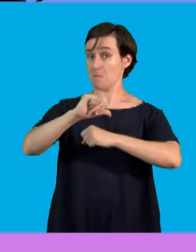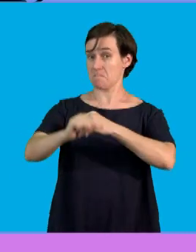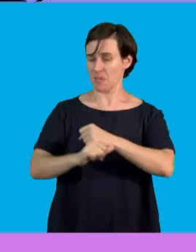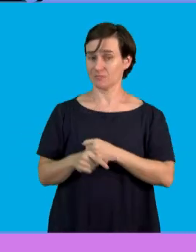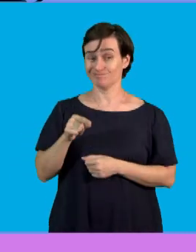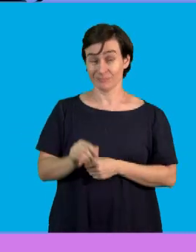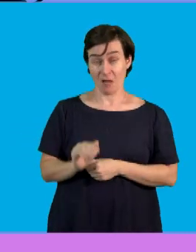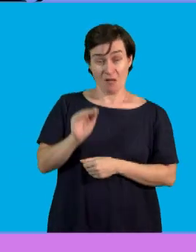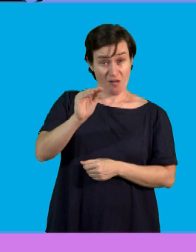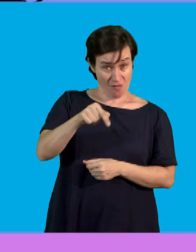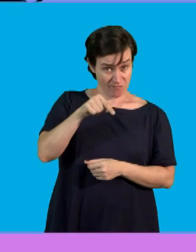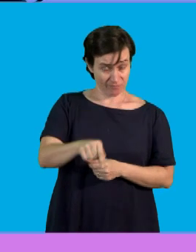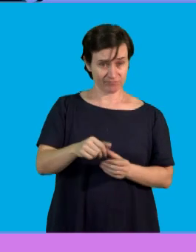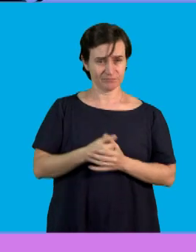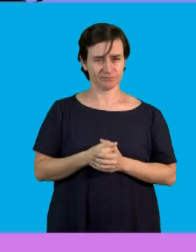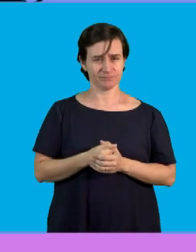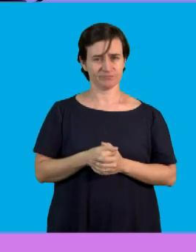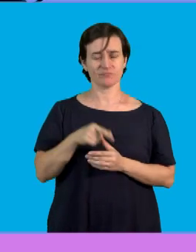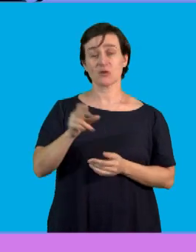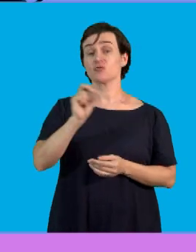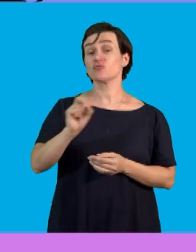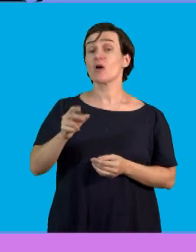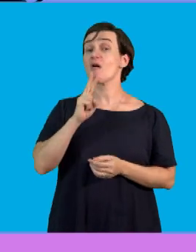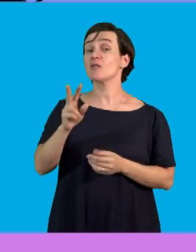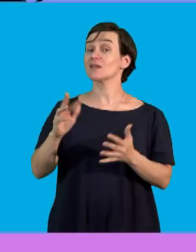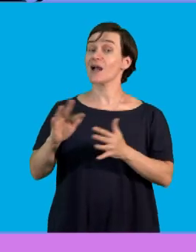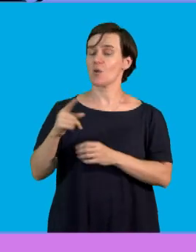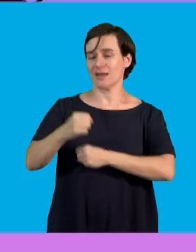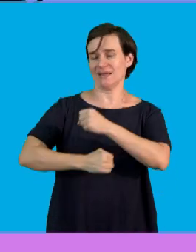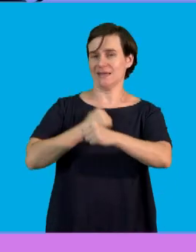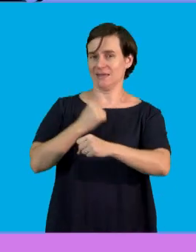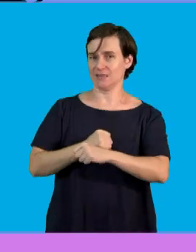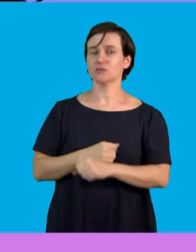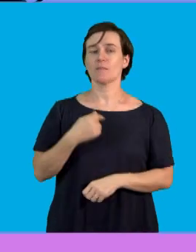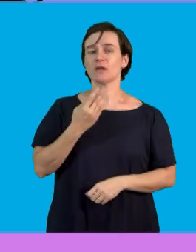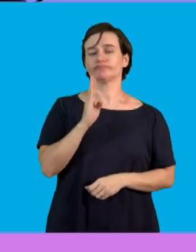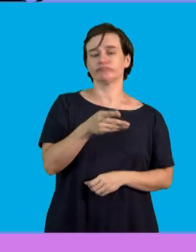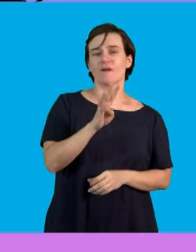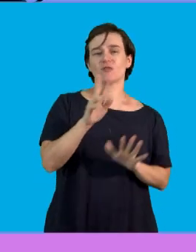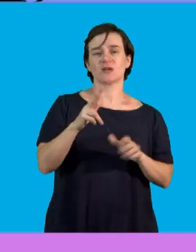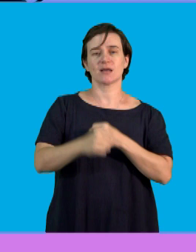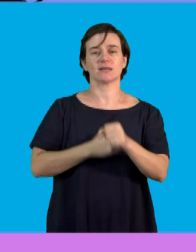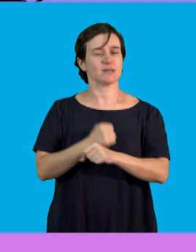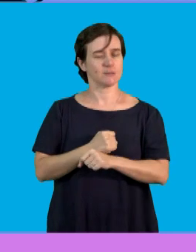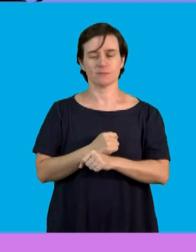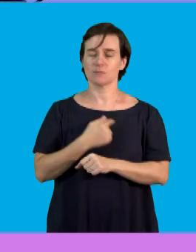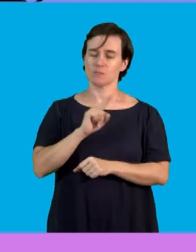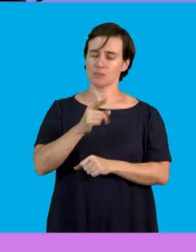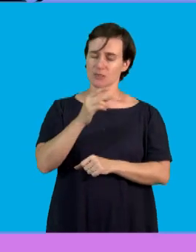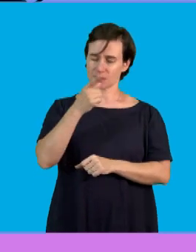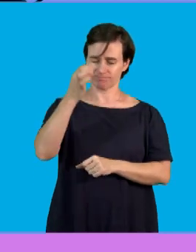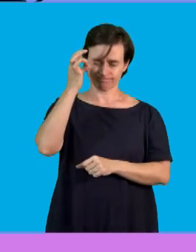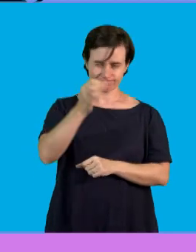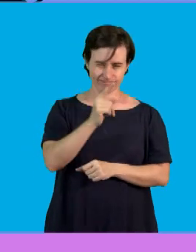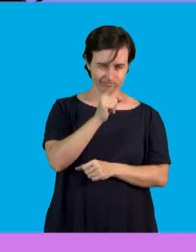Thereafter, write your answer in years. So you don't just jump to years, but you follow instructions correctly.